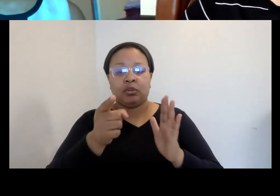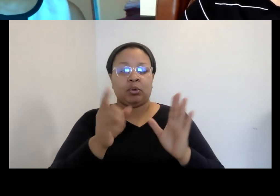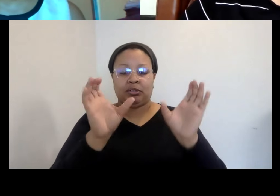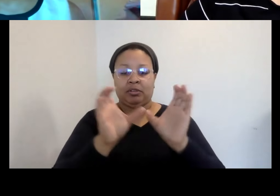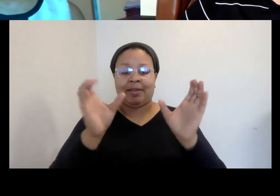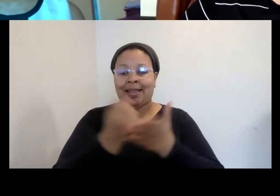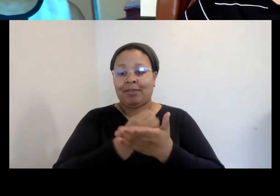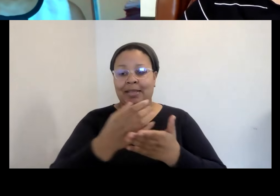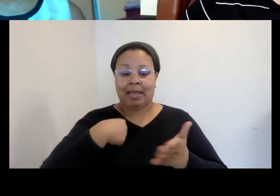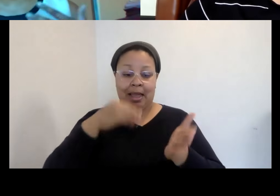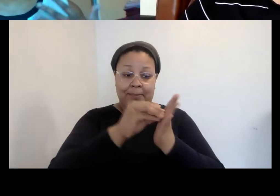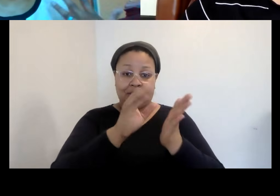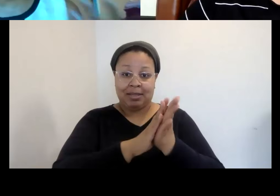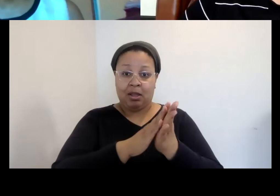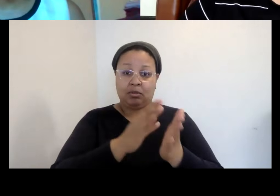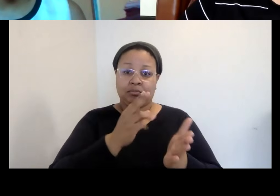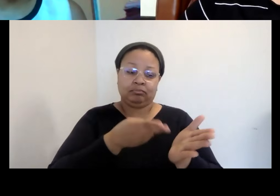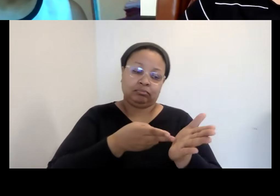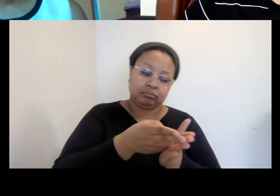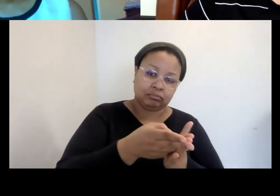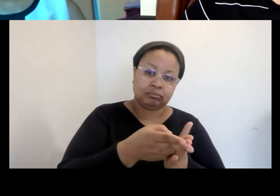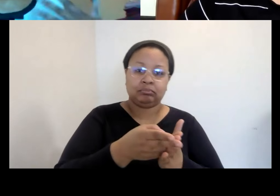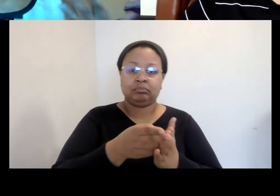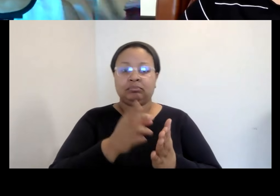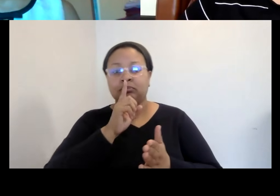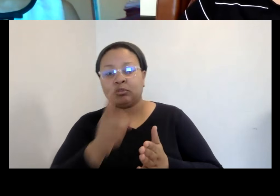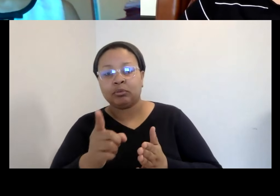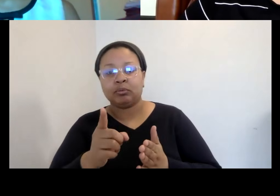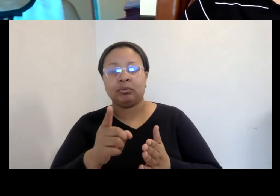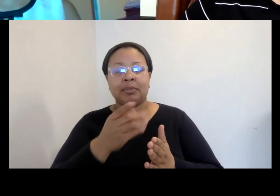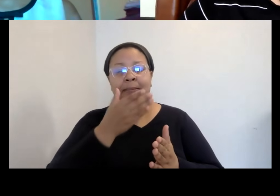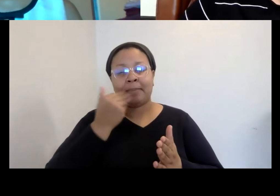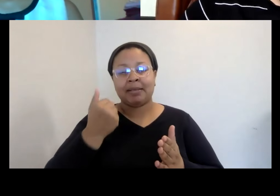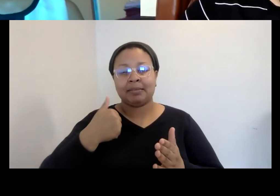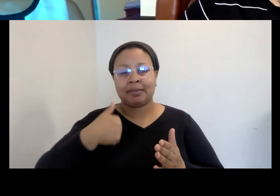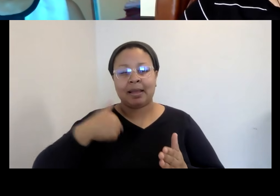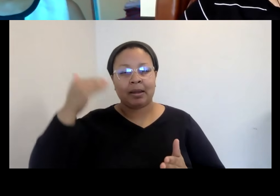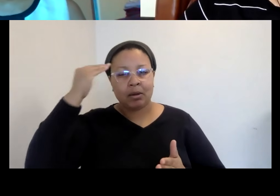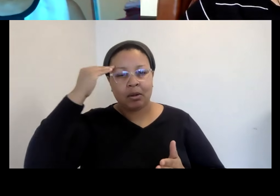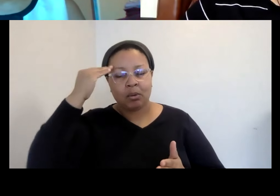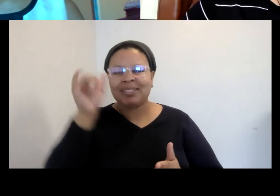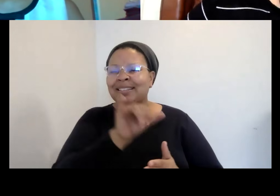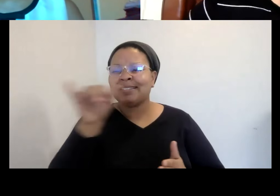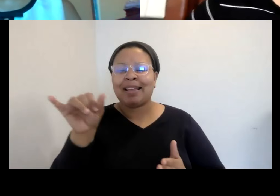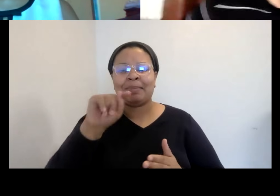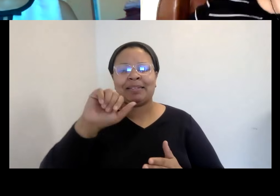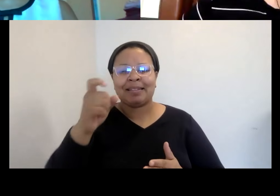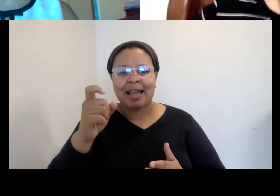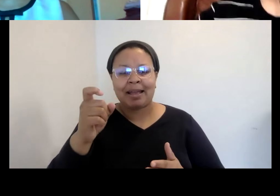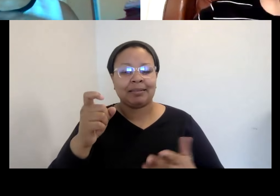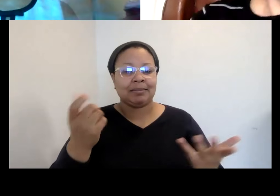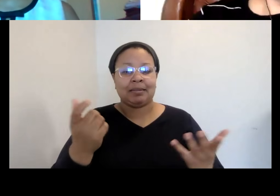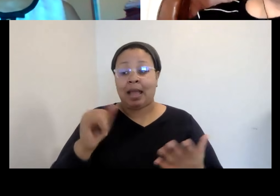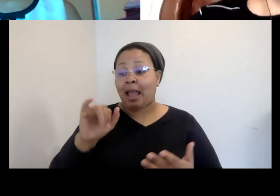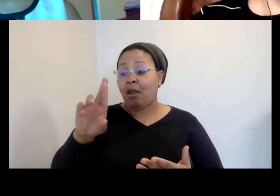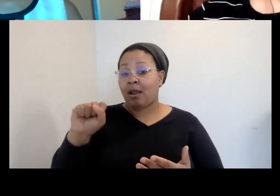saying is true and accurate to the best of their knowledge. Kind of like when we filed our taxes, IRS don't